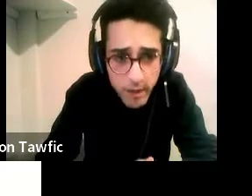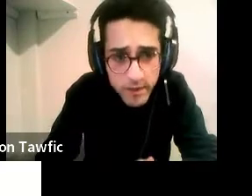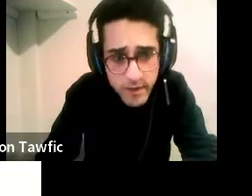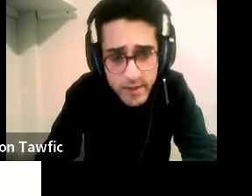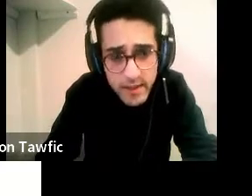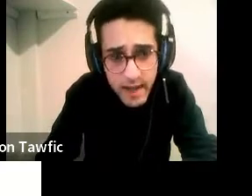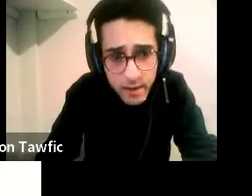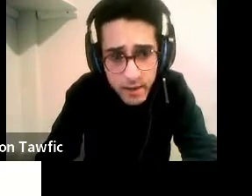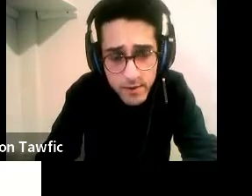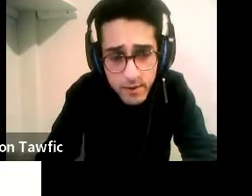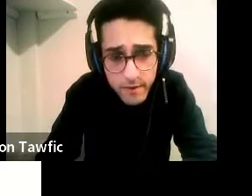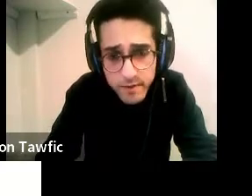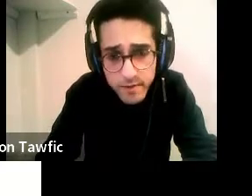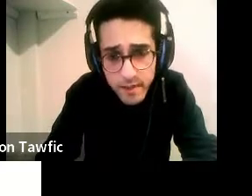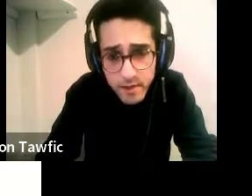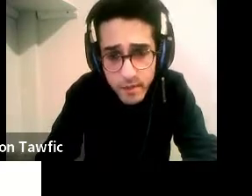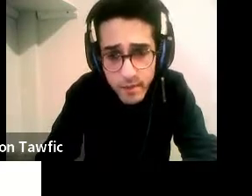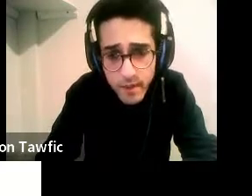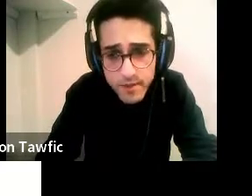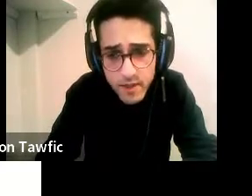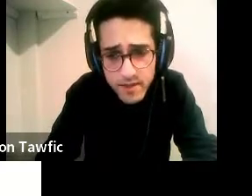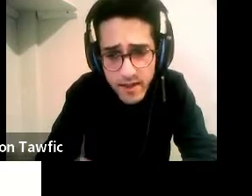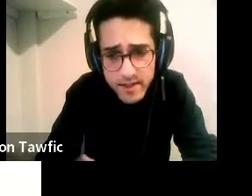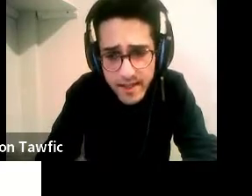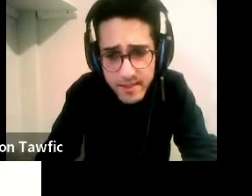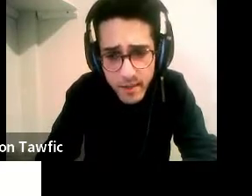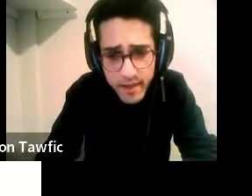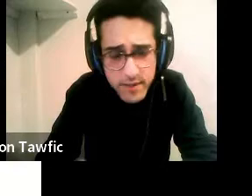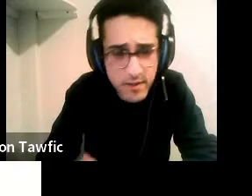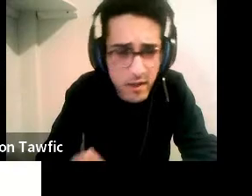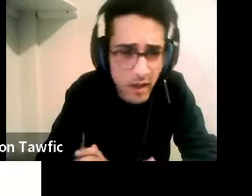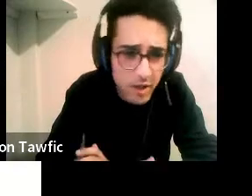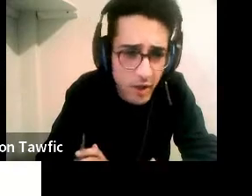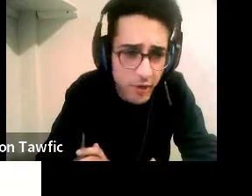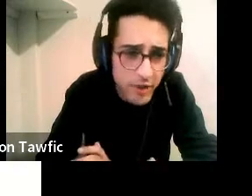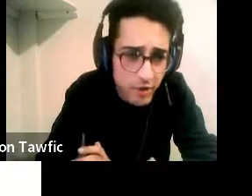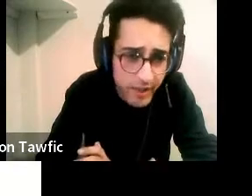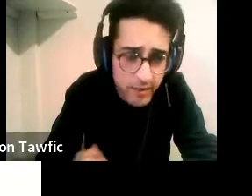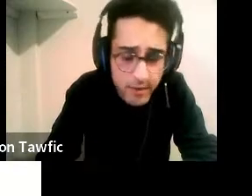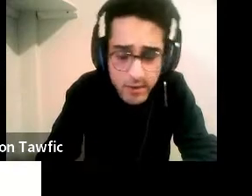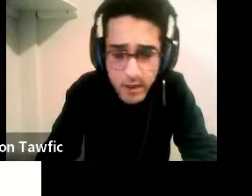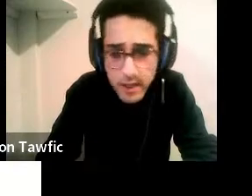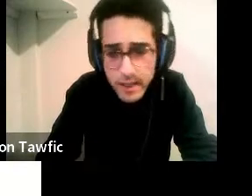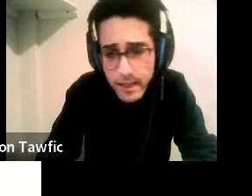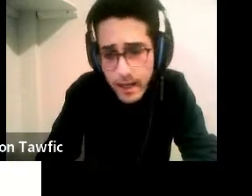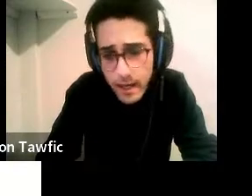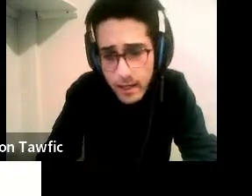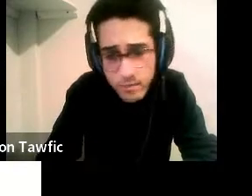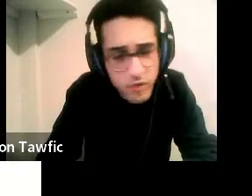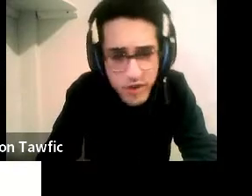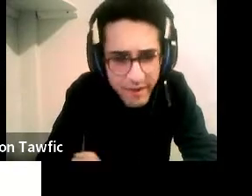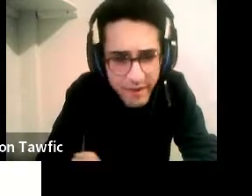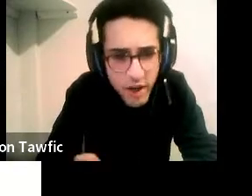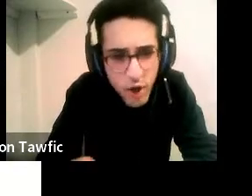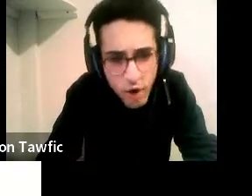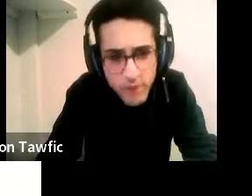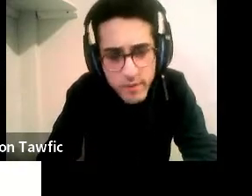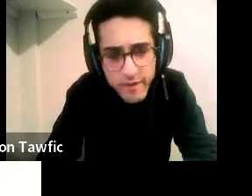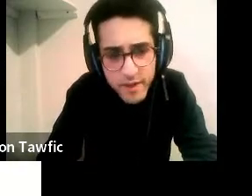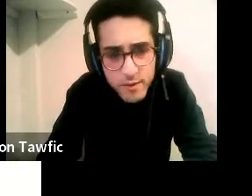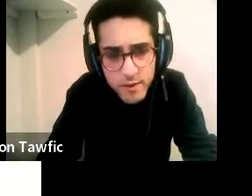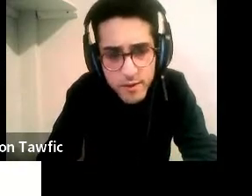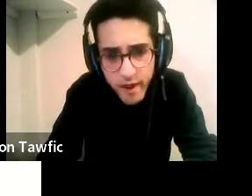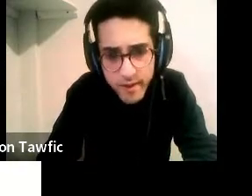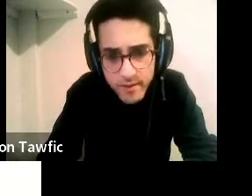But a lot of these accounts of fictive kinship have suggested that it takes place largely on the streets, never across